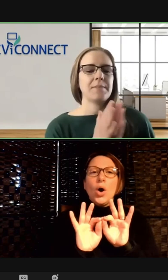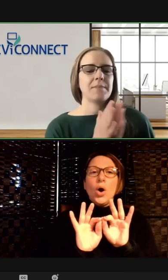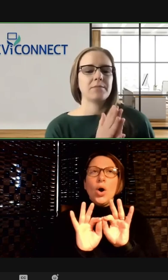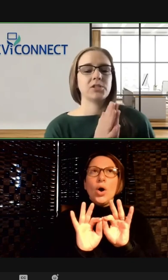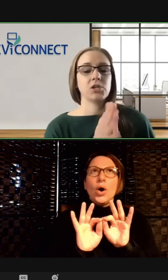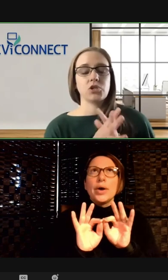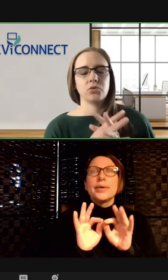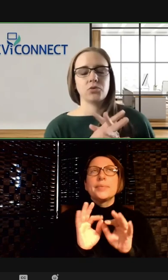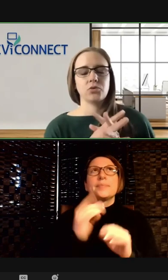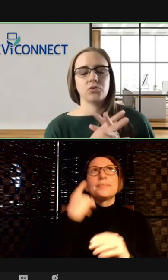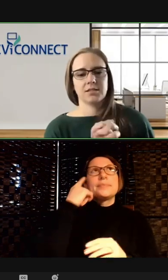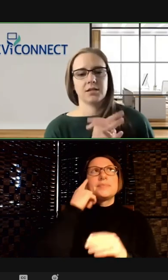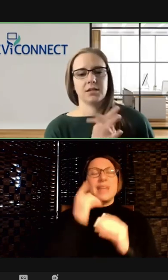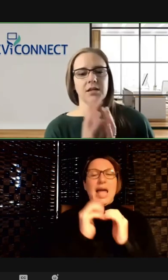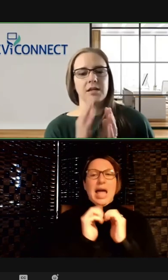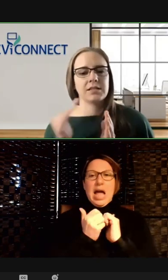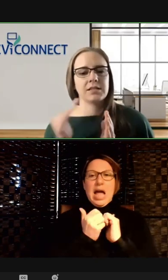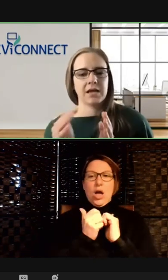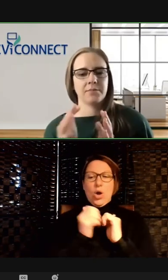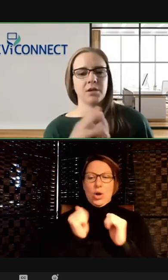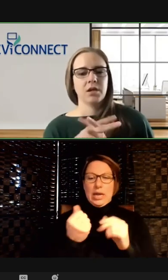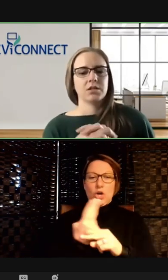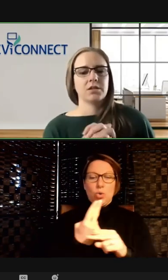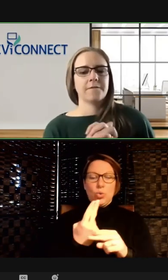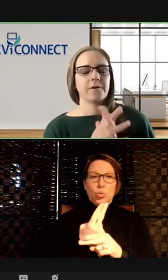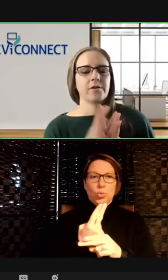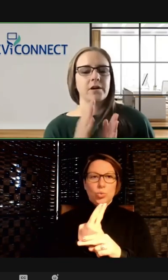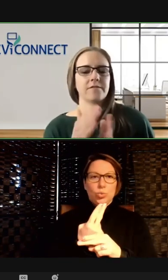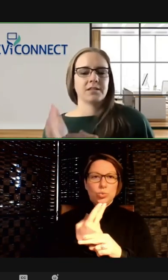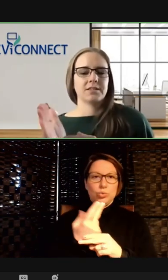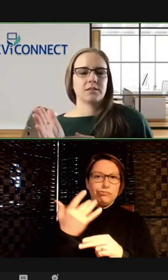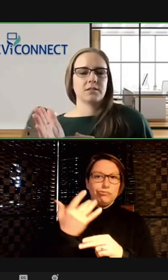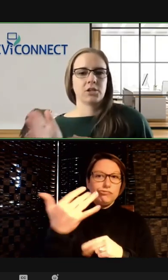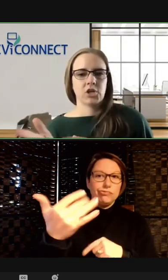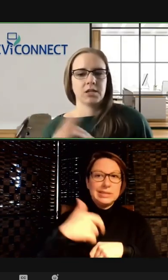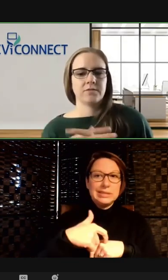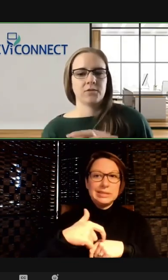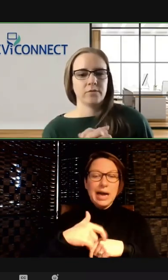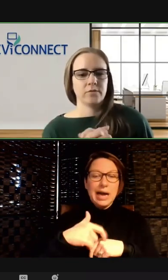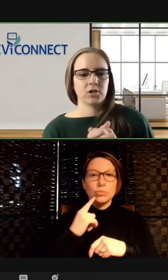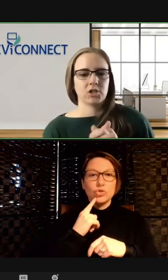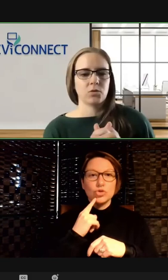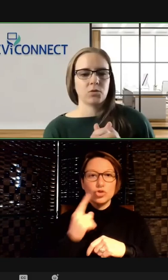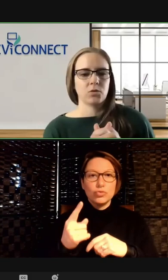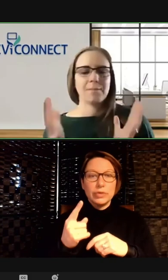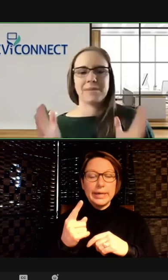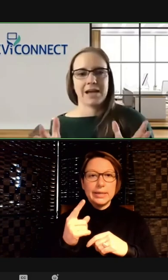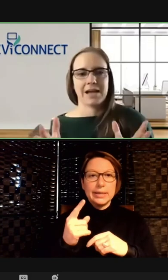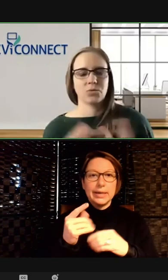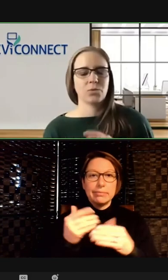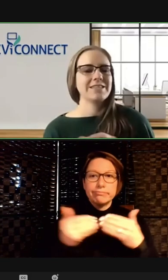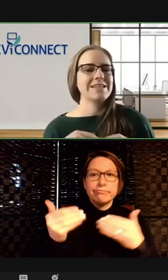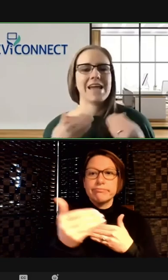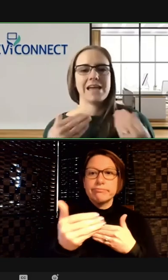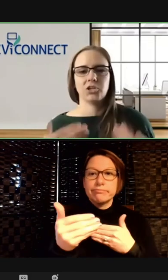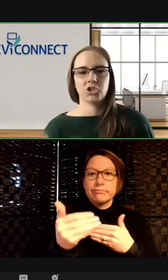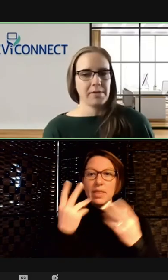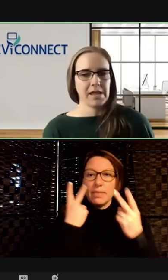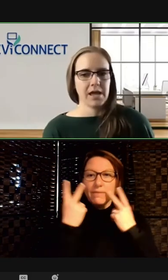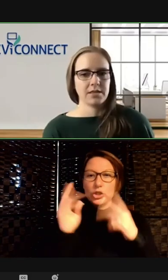how will I be able to use this in time to further advance the child's visual function? What's going to happen next? What's